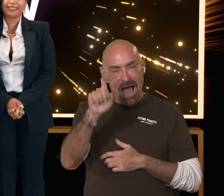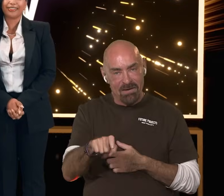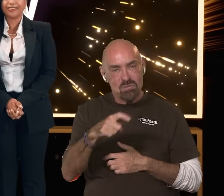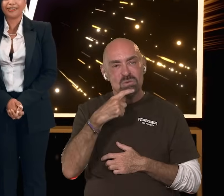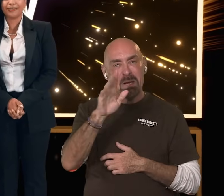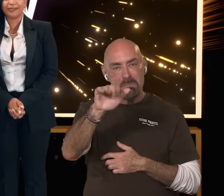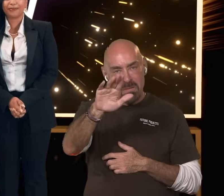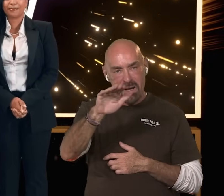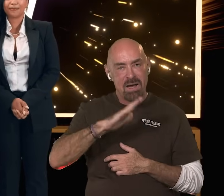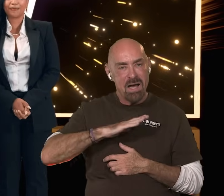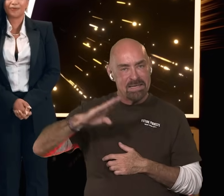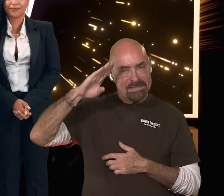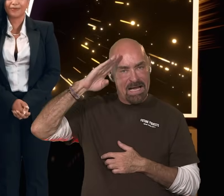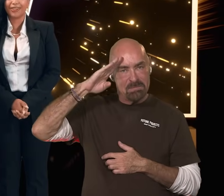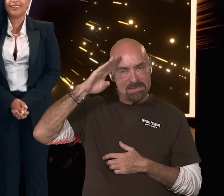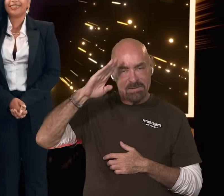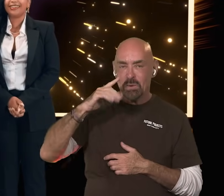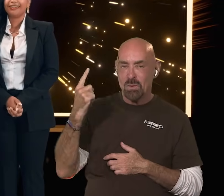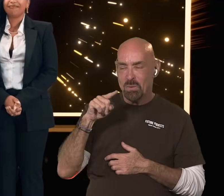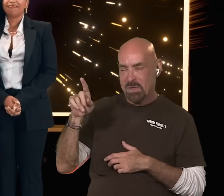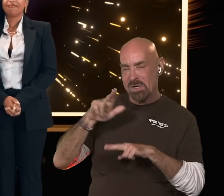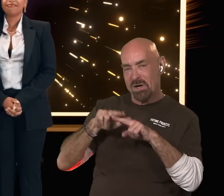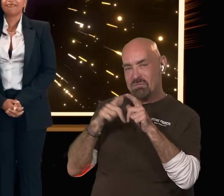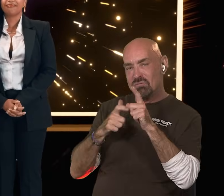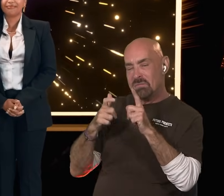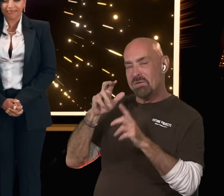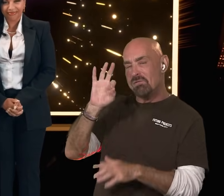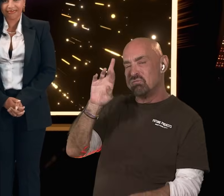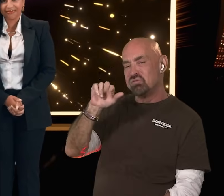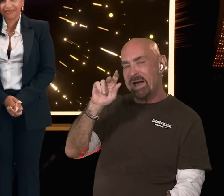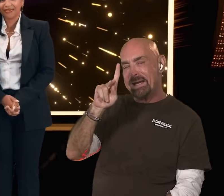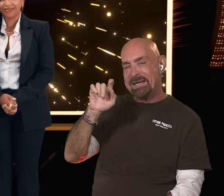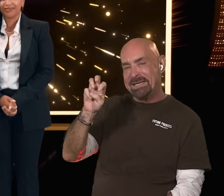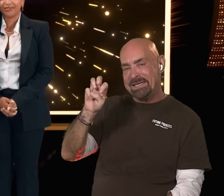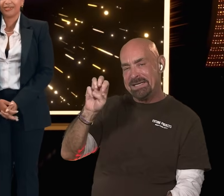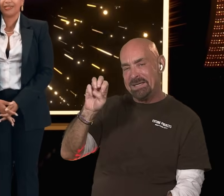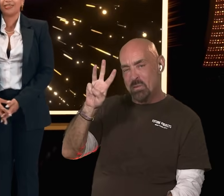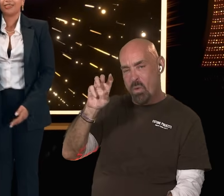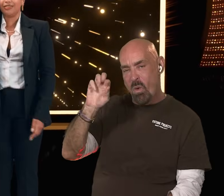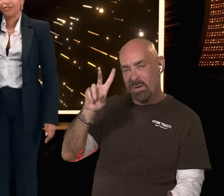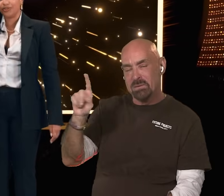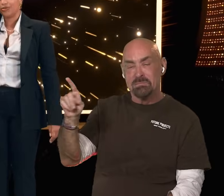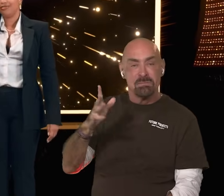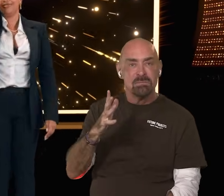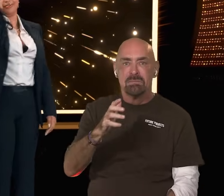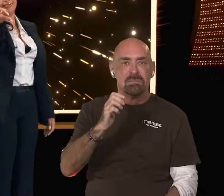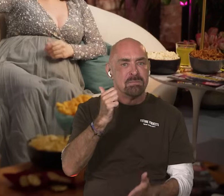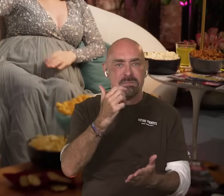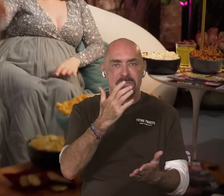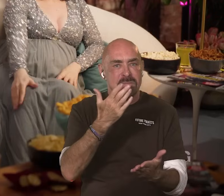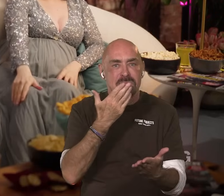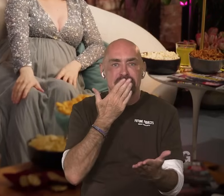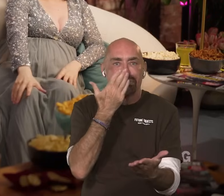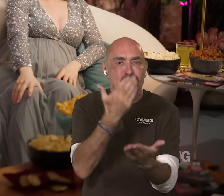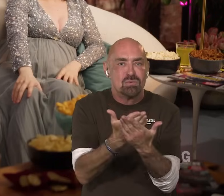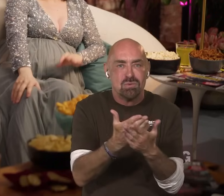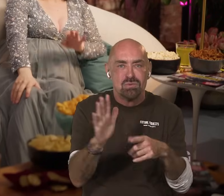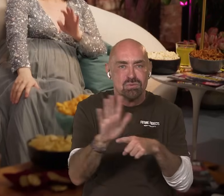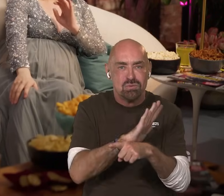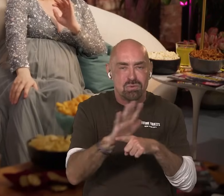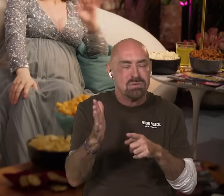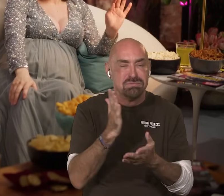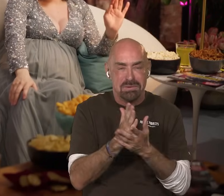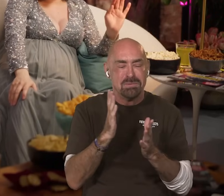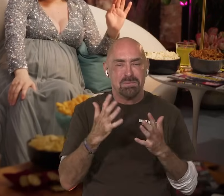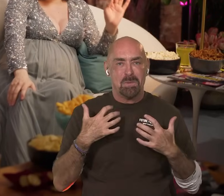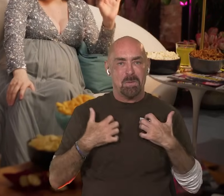forget to say goodbye to our brave captain of the watch party, the amazing Frankie Ward. Guys, it's been a great show and I